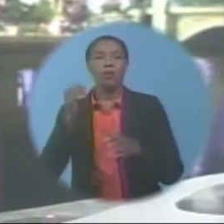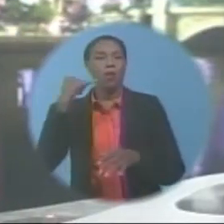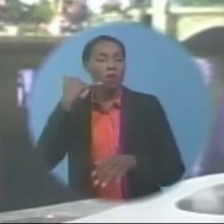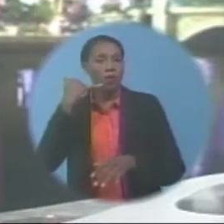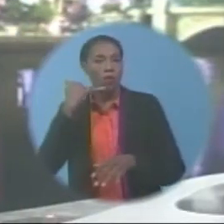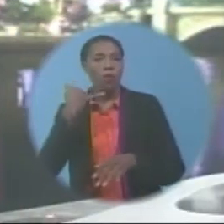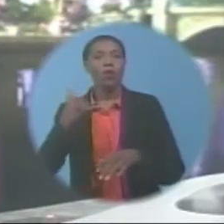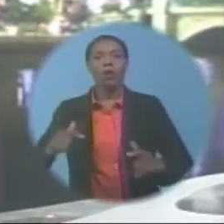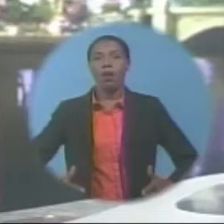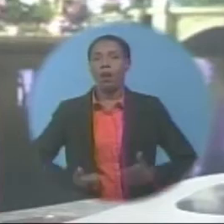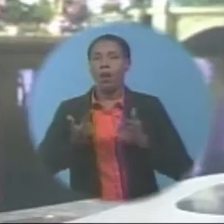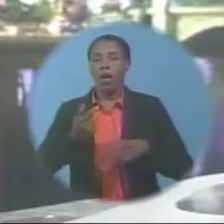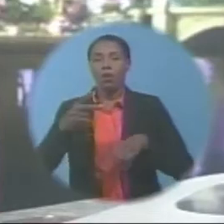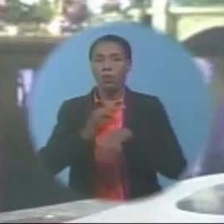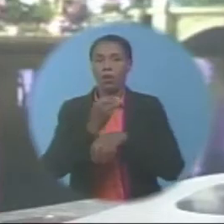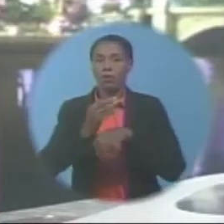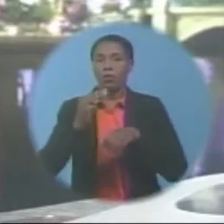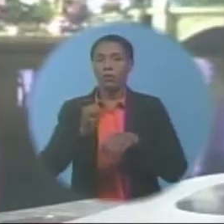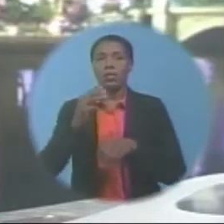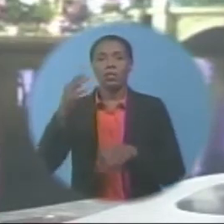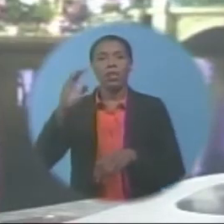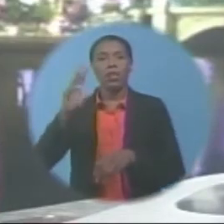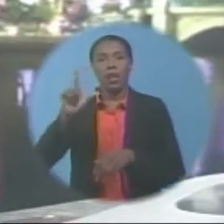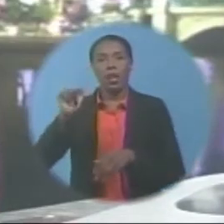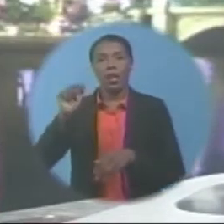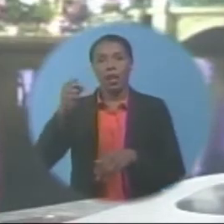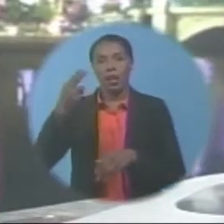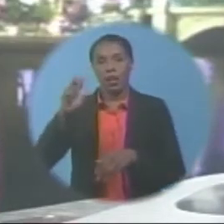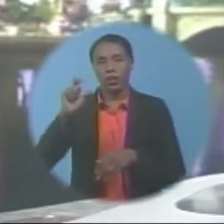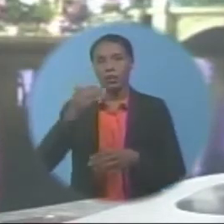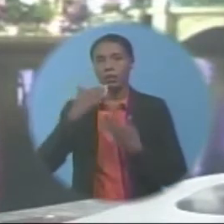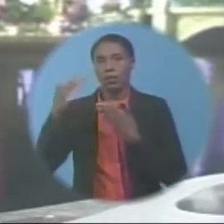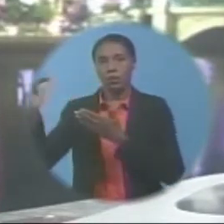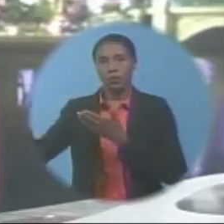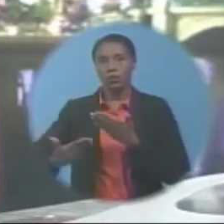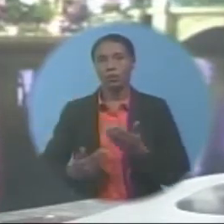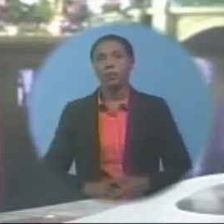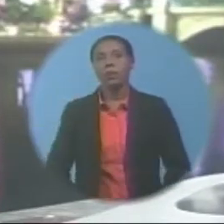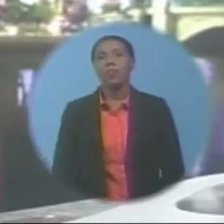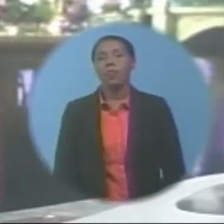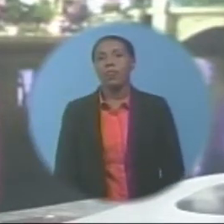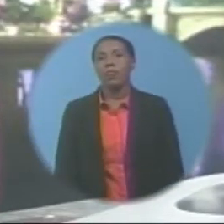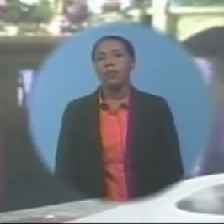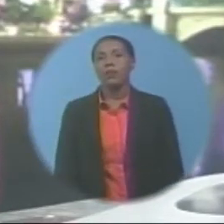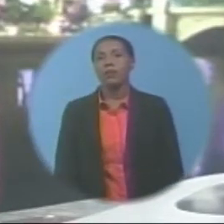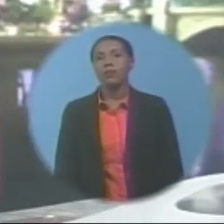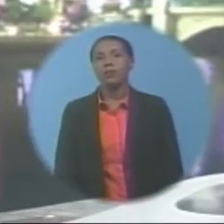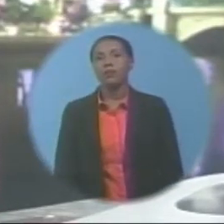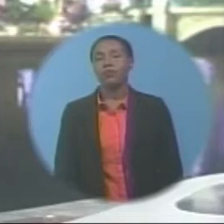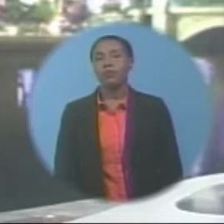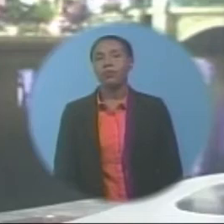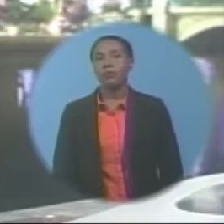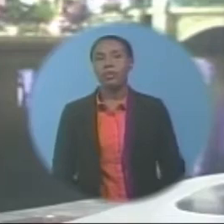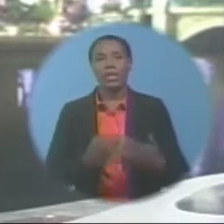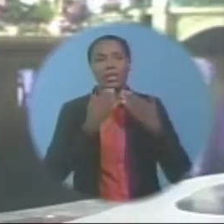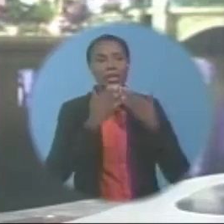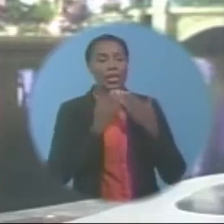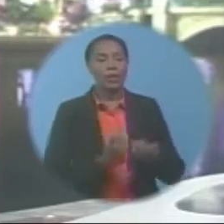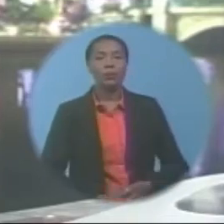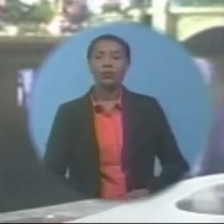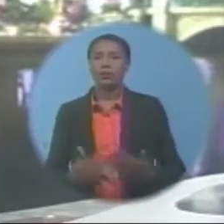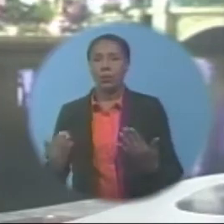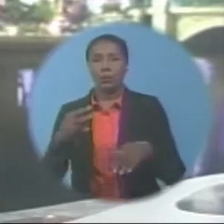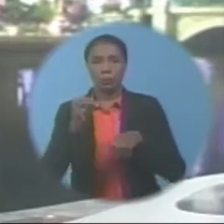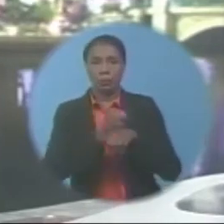is Transport Minister Michael Lashley. Minister Lashley, thanks for joining us. Thank you, Lisa. How are you doing? I'm well, thank you. Now, Minister,